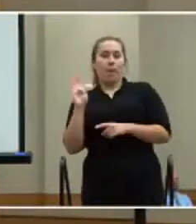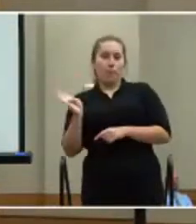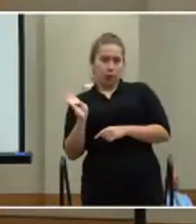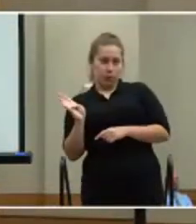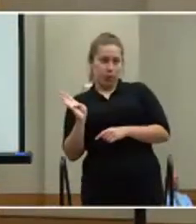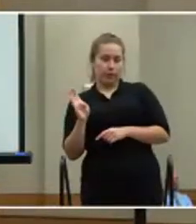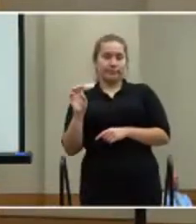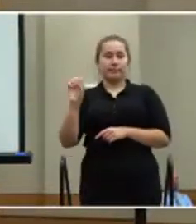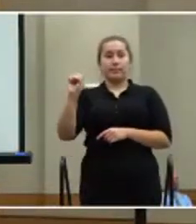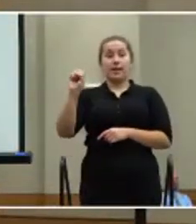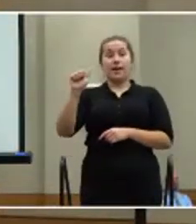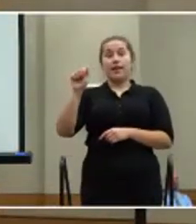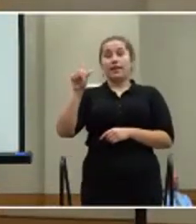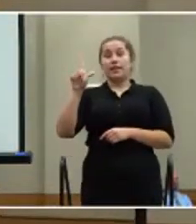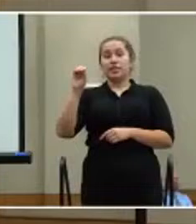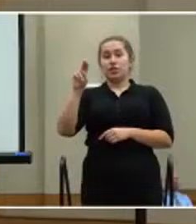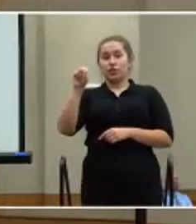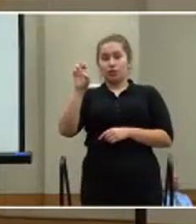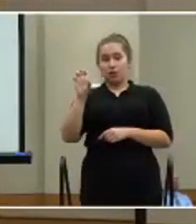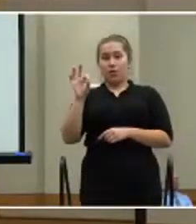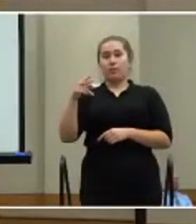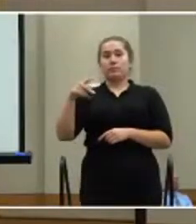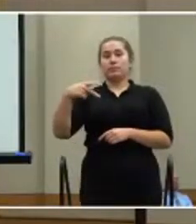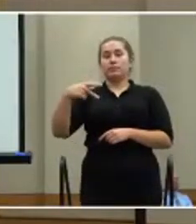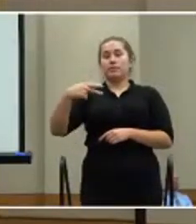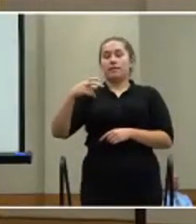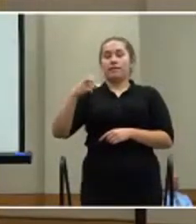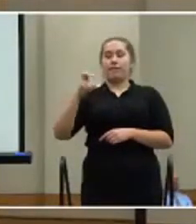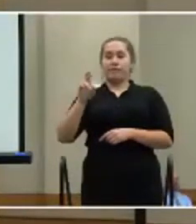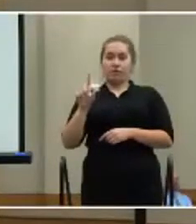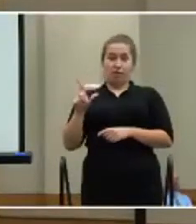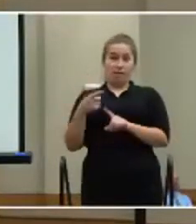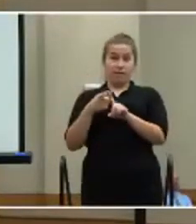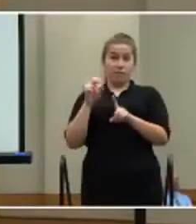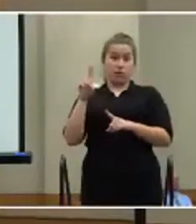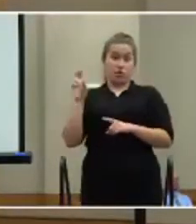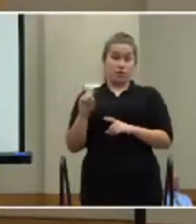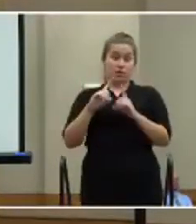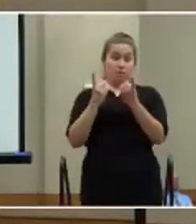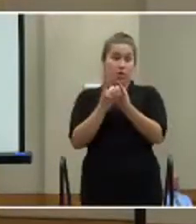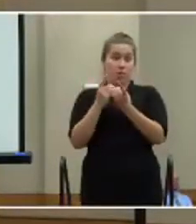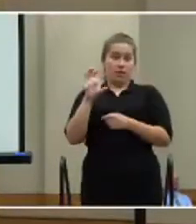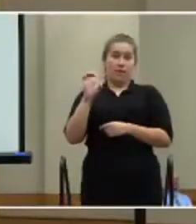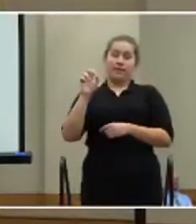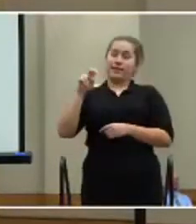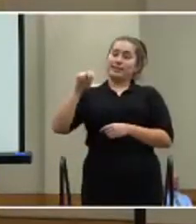Sloan Farrell, liaison from the U.S. Department of the Interior, and I am from Gambrills.